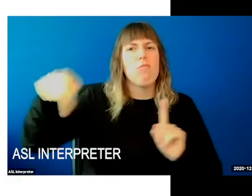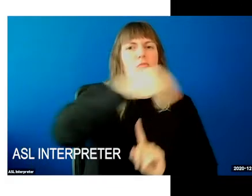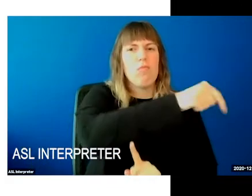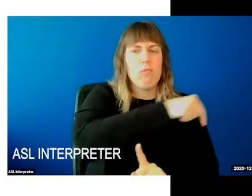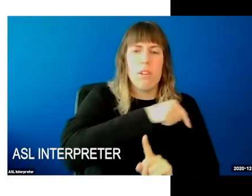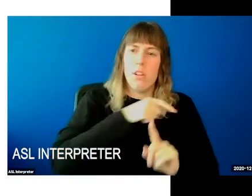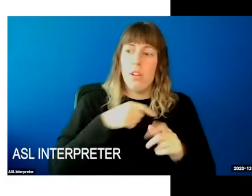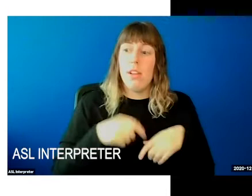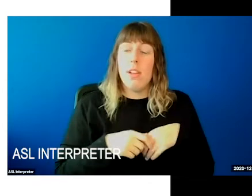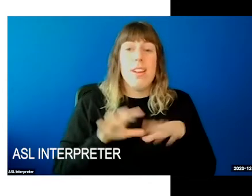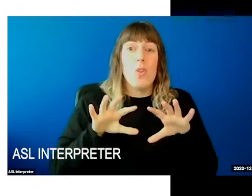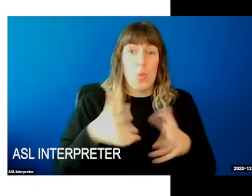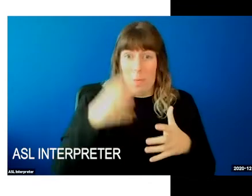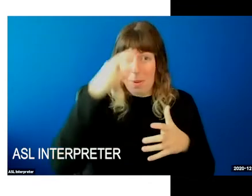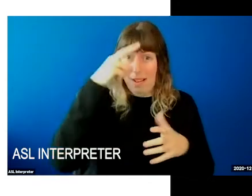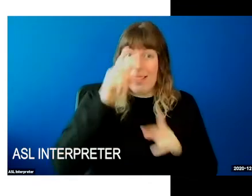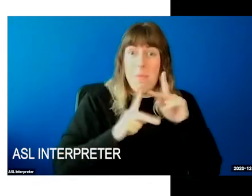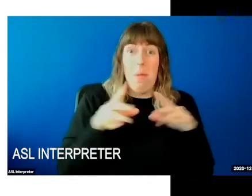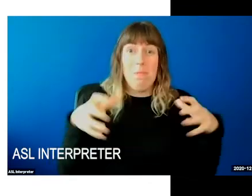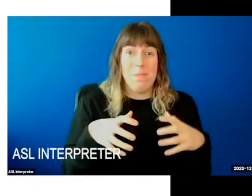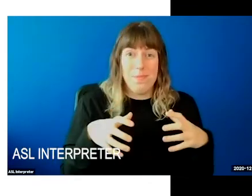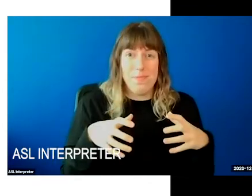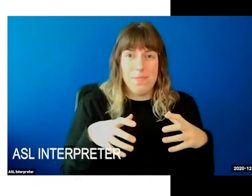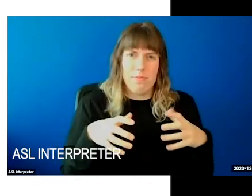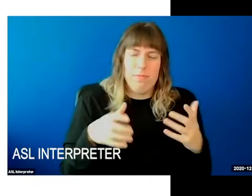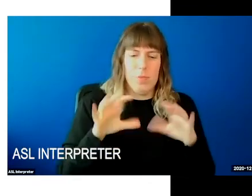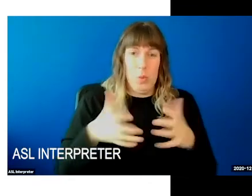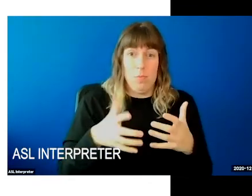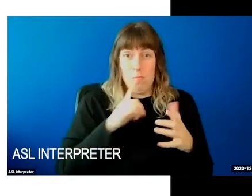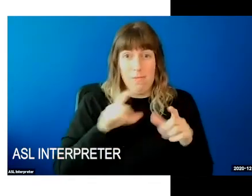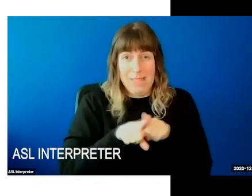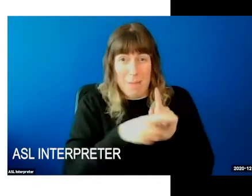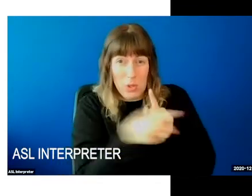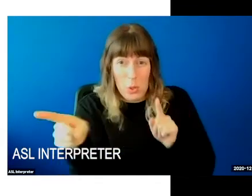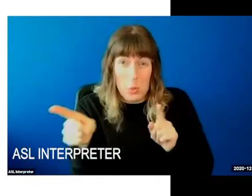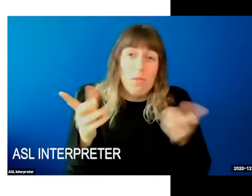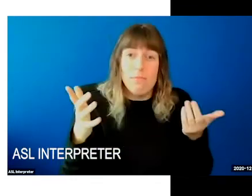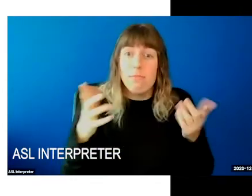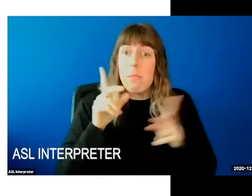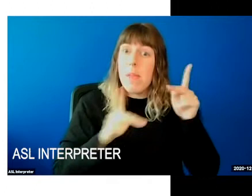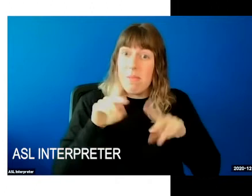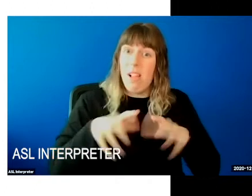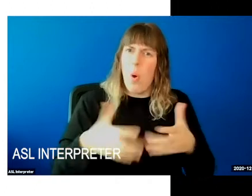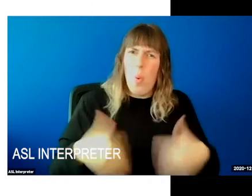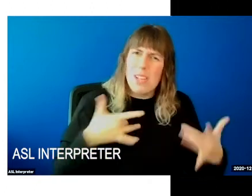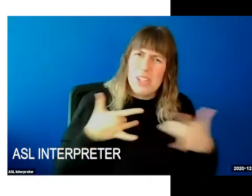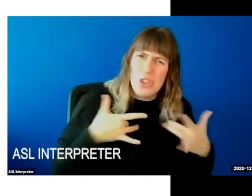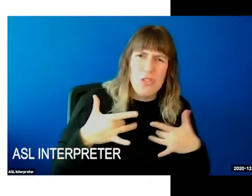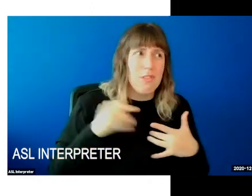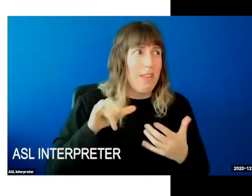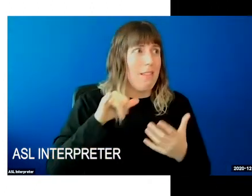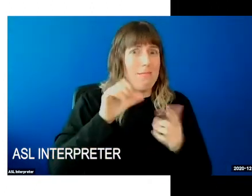of Mexican citizens, I don't know what I'd say, a group like you, but anyhow, a group of people who were concerned about this